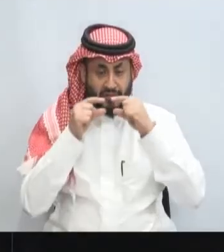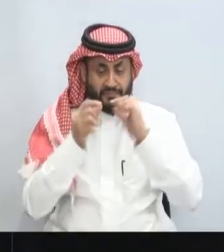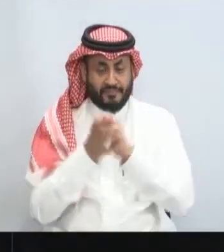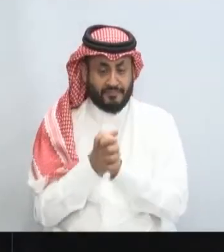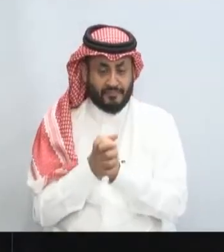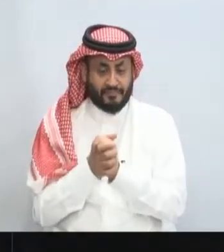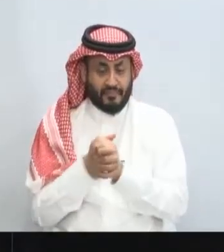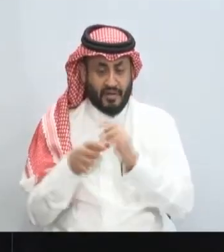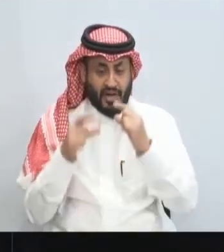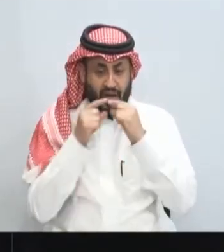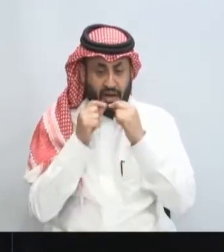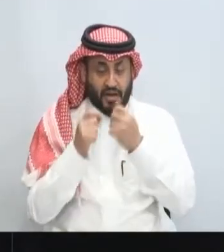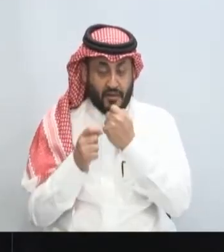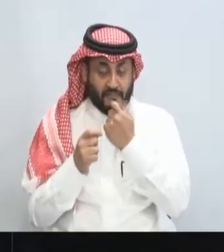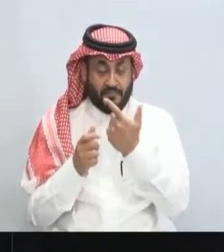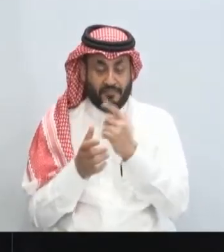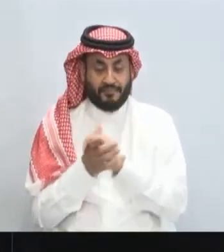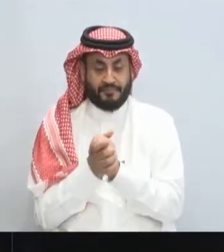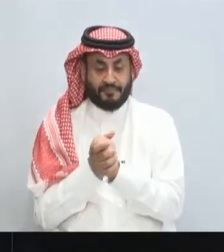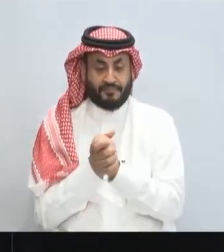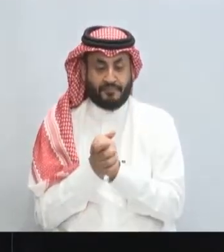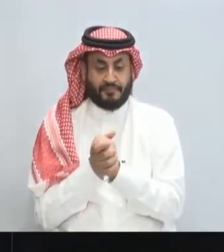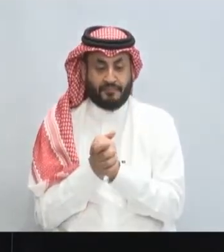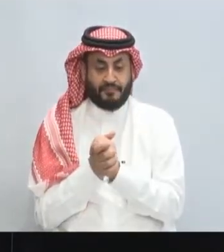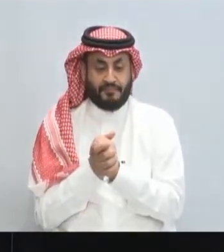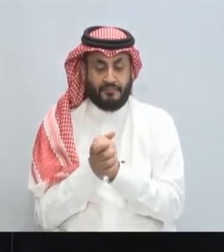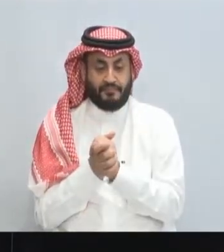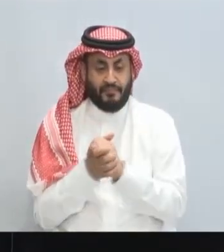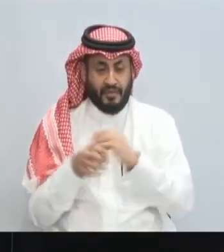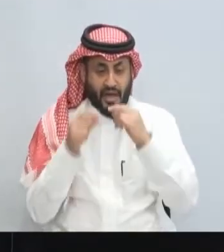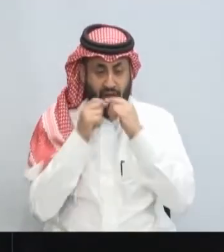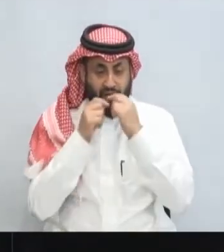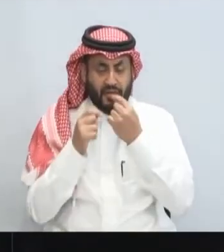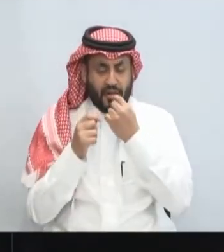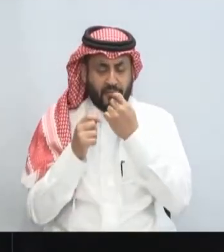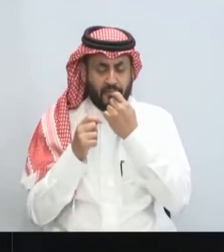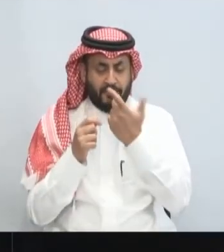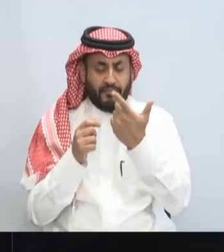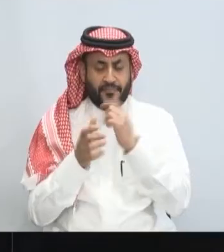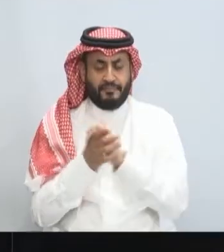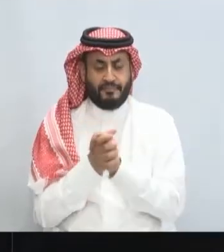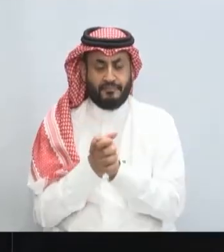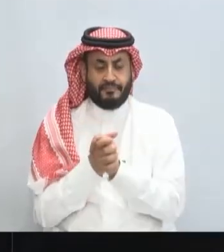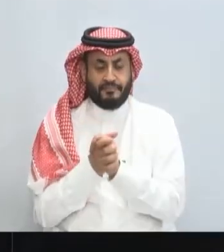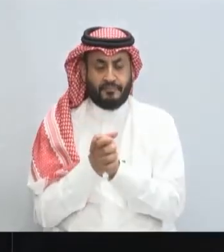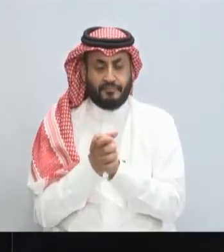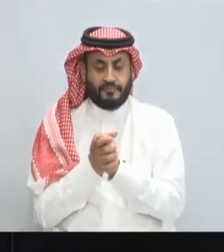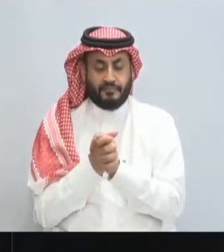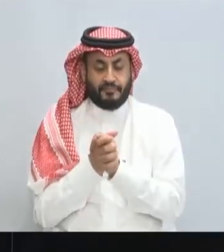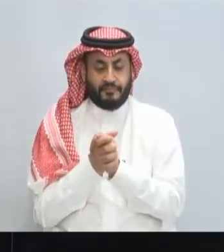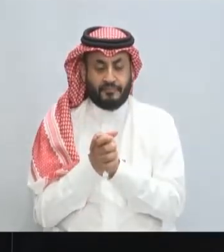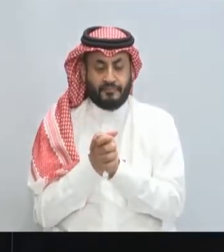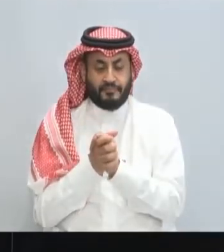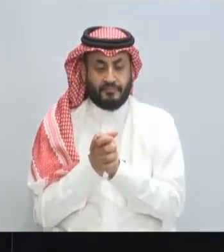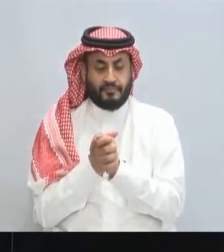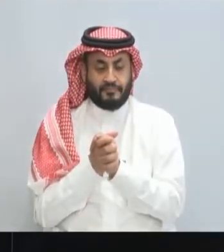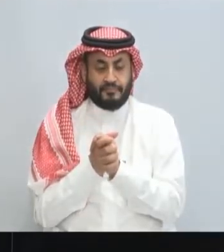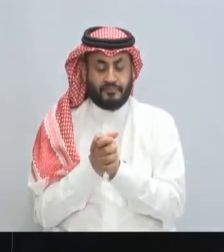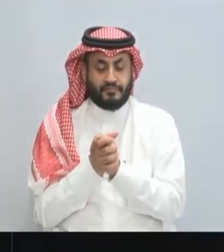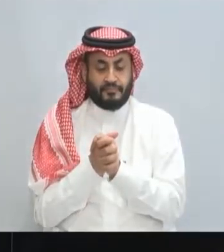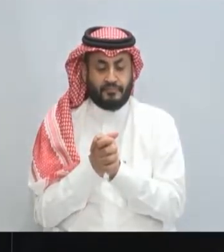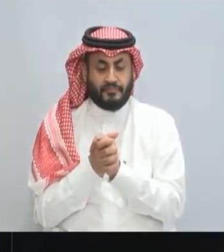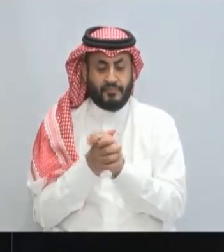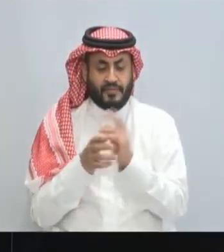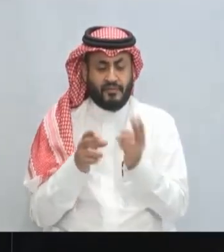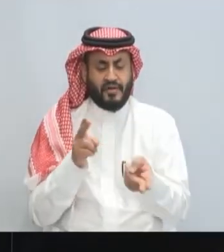Sandwich is tasty. A sandwich is tasty. So we